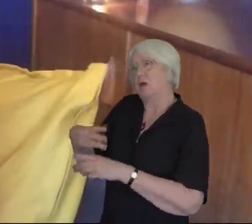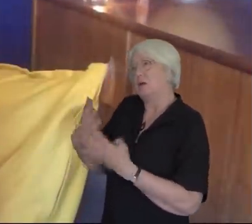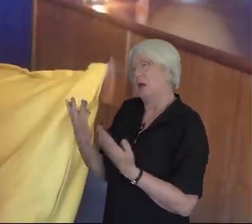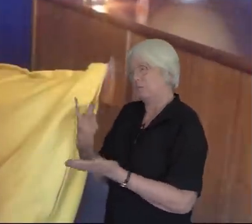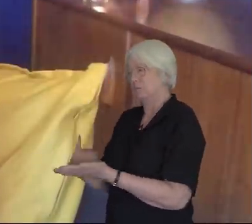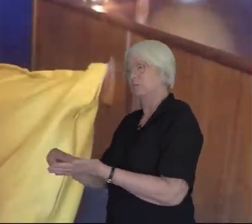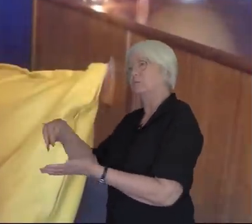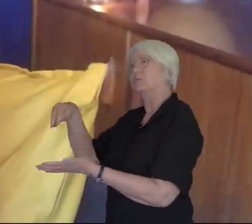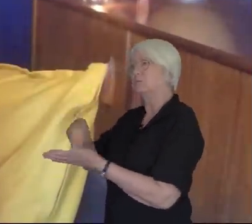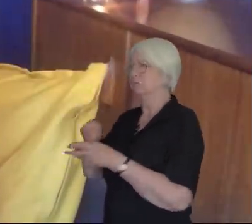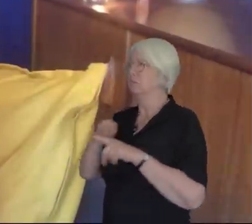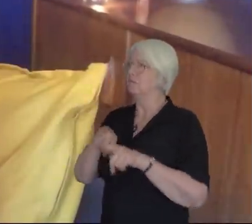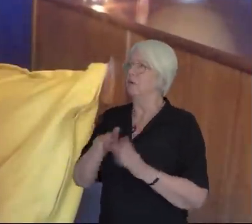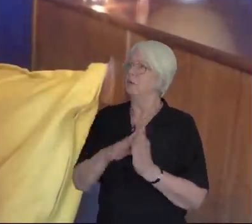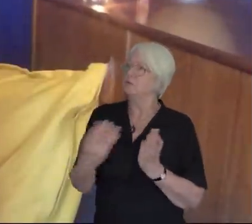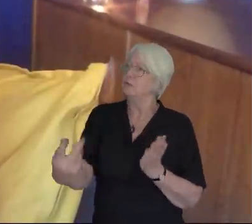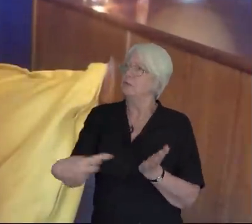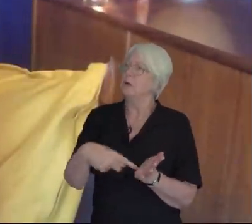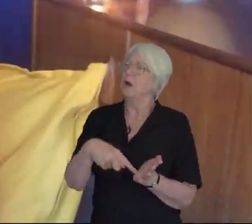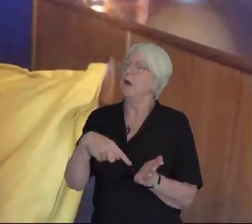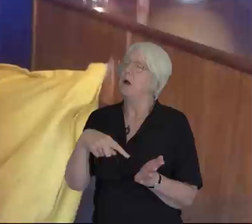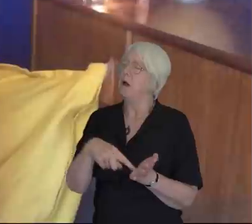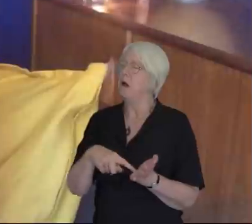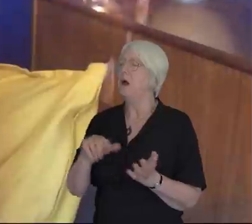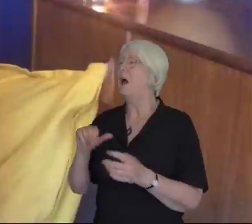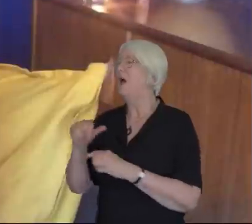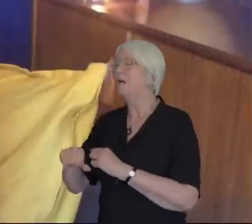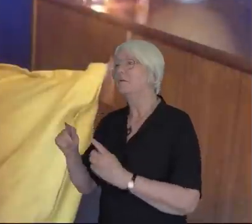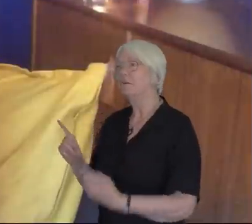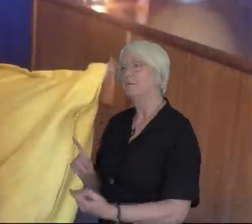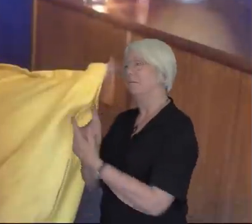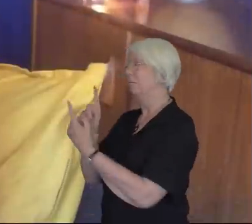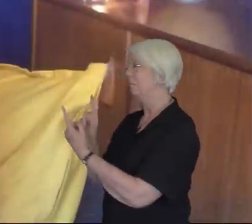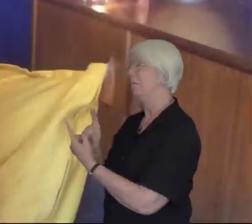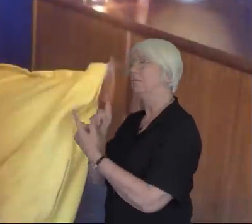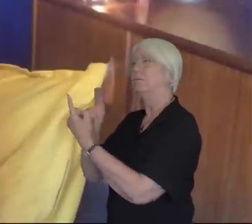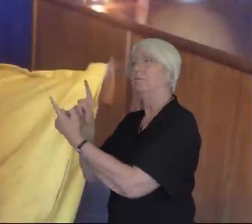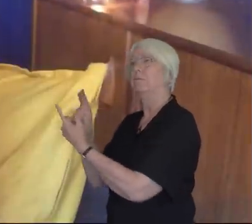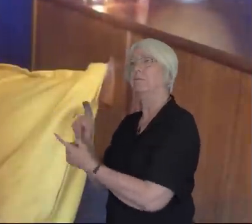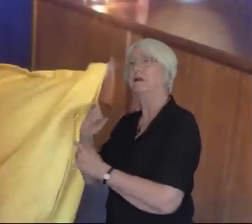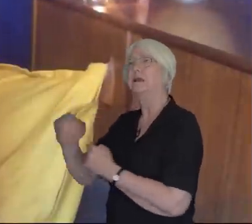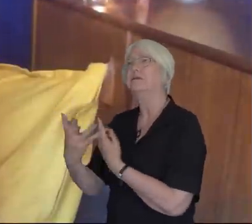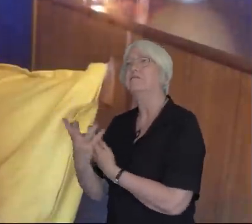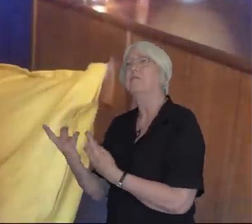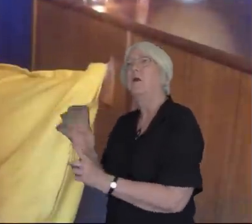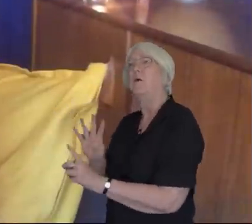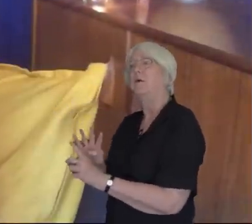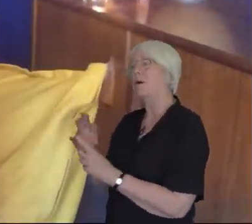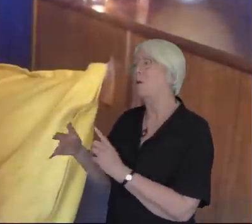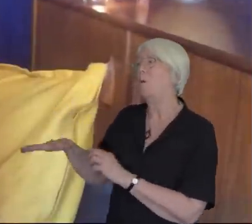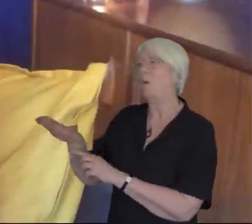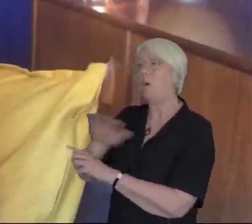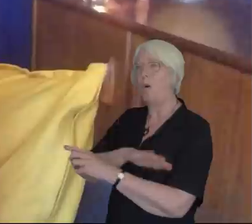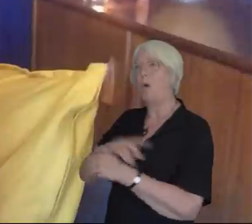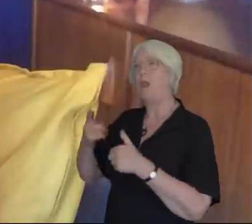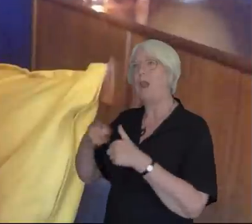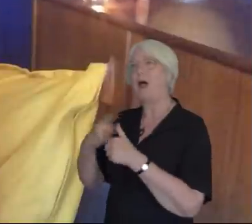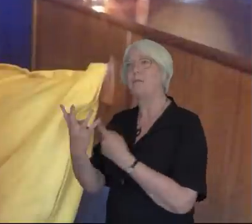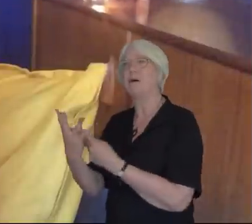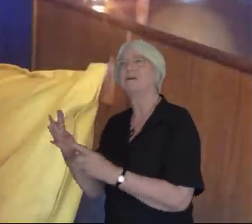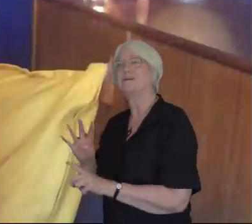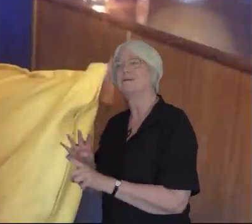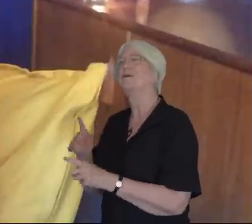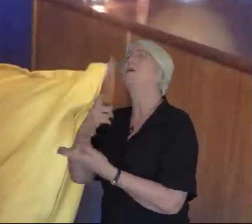in accordance with the scriptures. Afterwards, he appeared to his followers and to all the apostles. This we